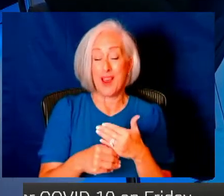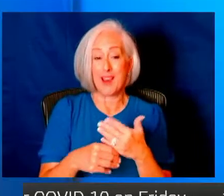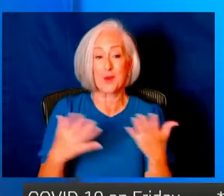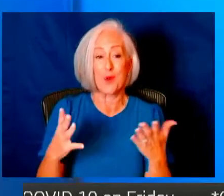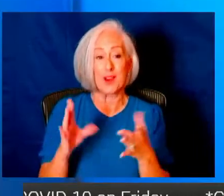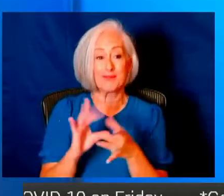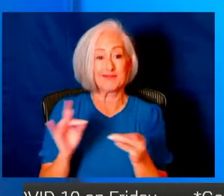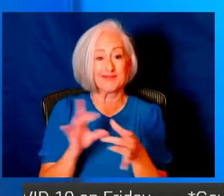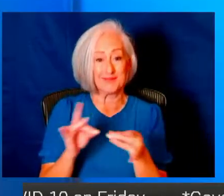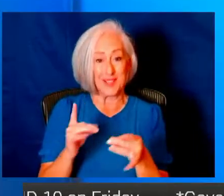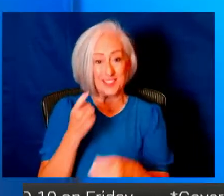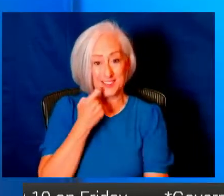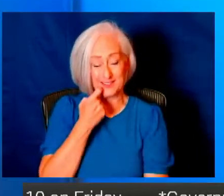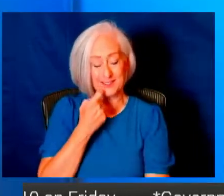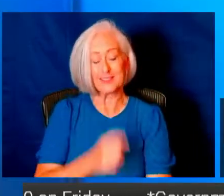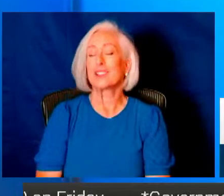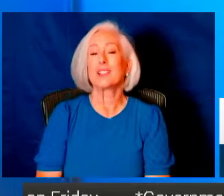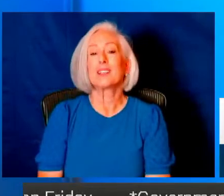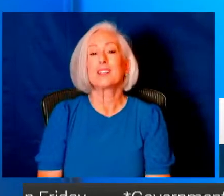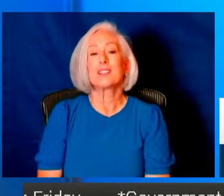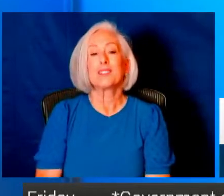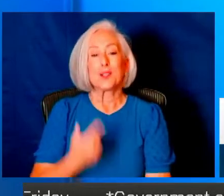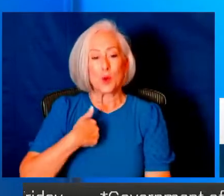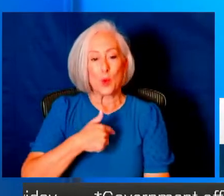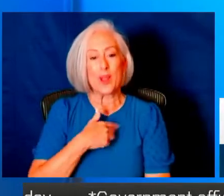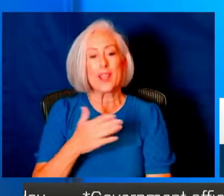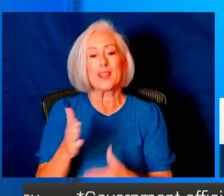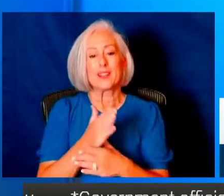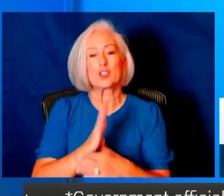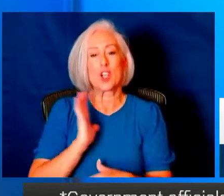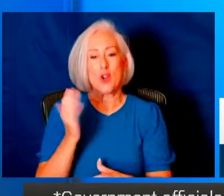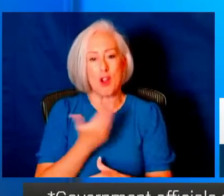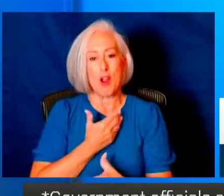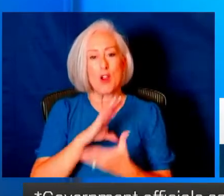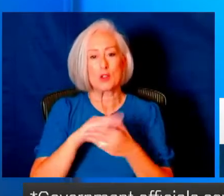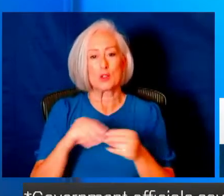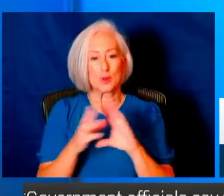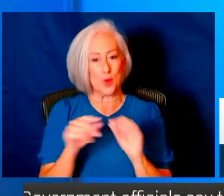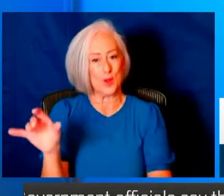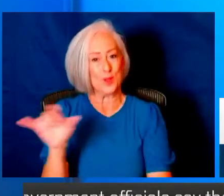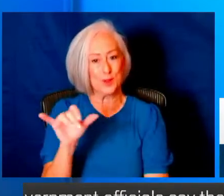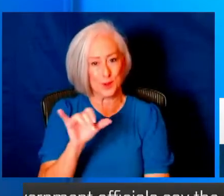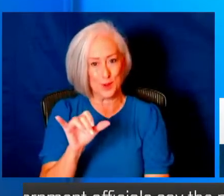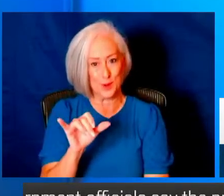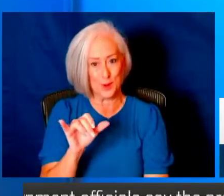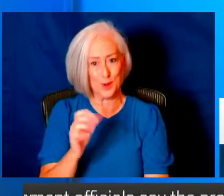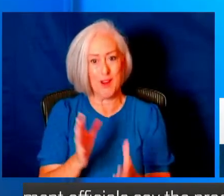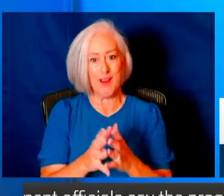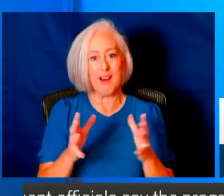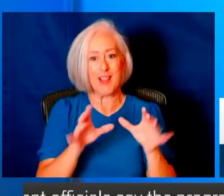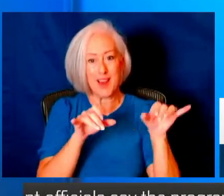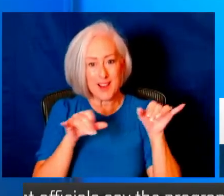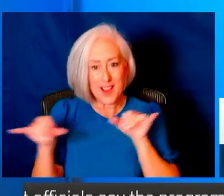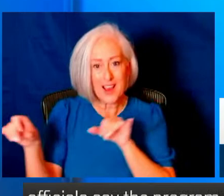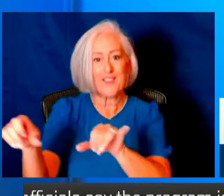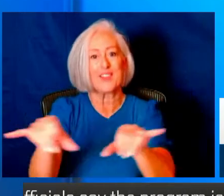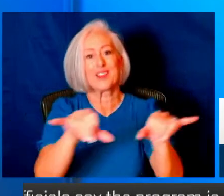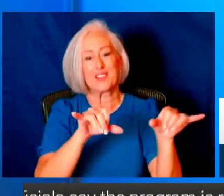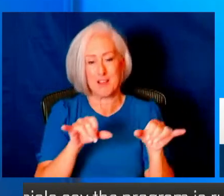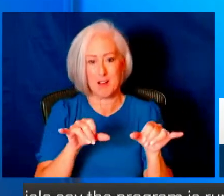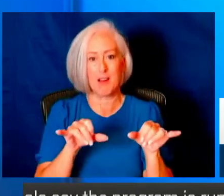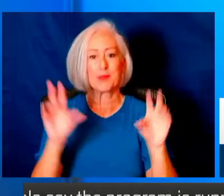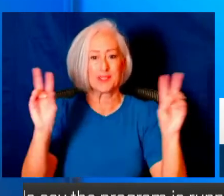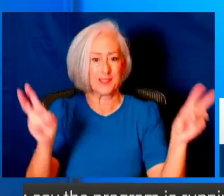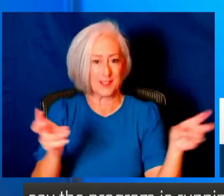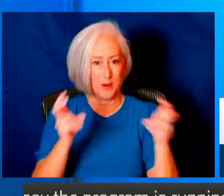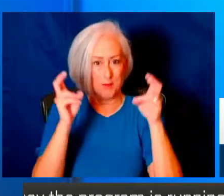stories. We're also able to share our stories as well. It's a lot of common story telling here. And there are a